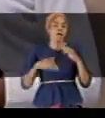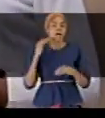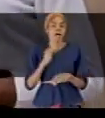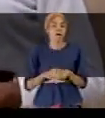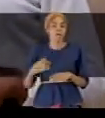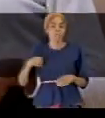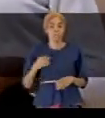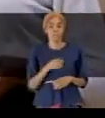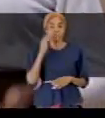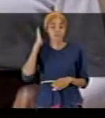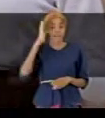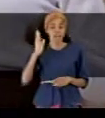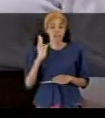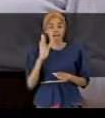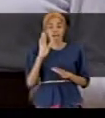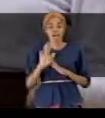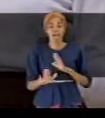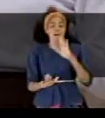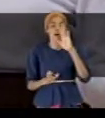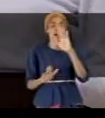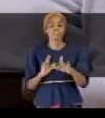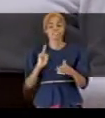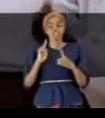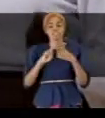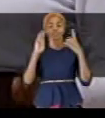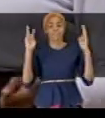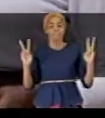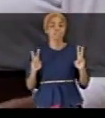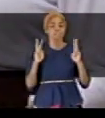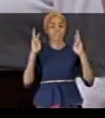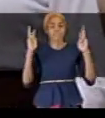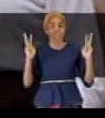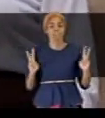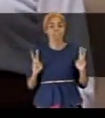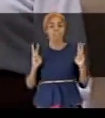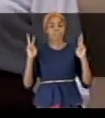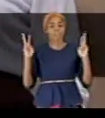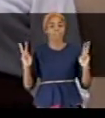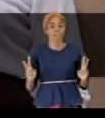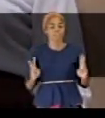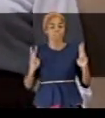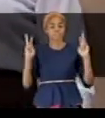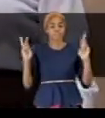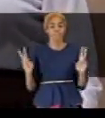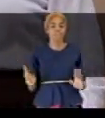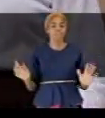last. Home we'll march to victory.